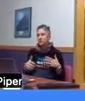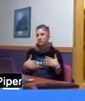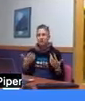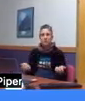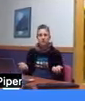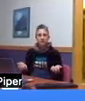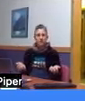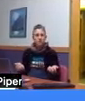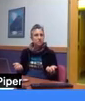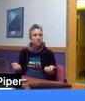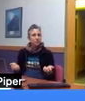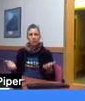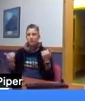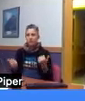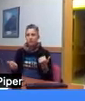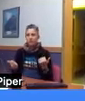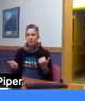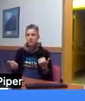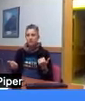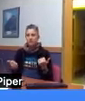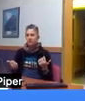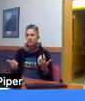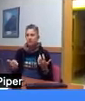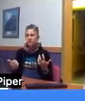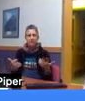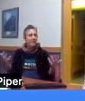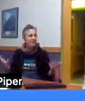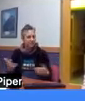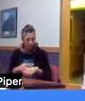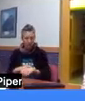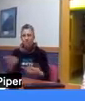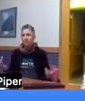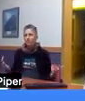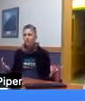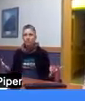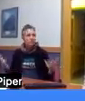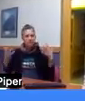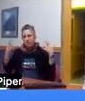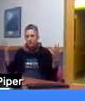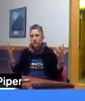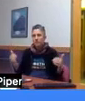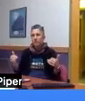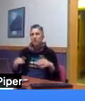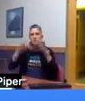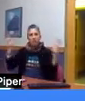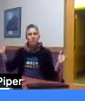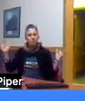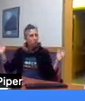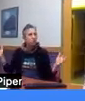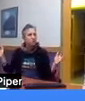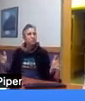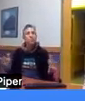and it also helps patients feel welcomed in because then the provider's not like, oh my God, I have a 15-minute appointment. Well, this is, you know, it's